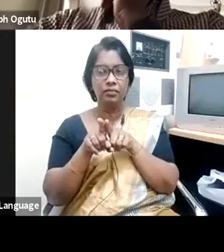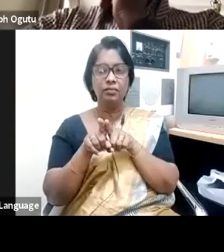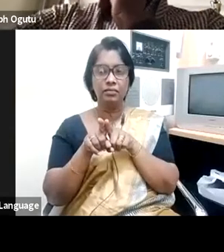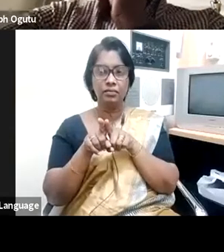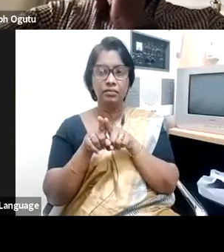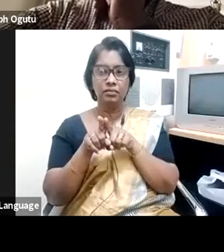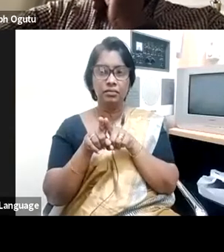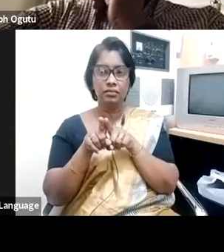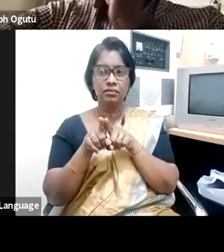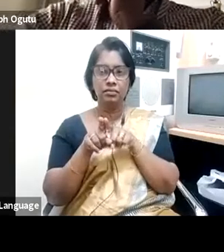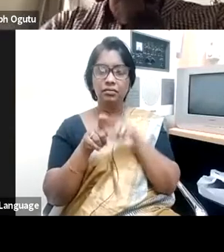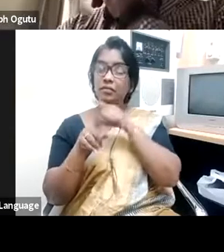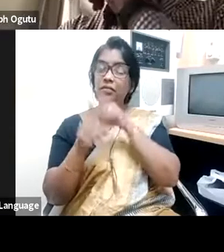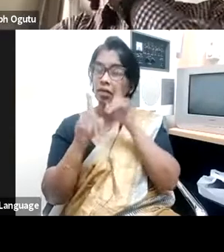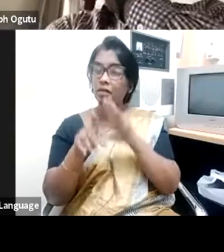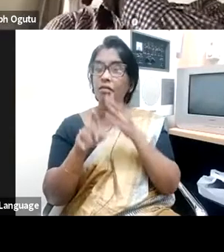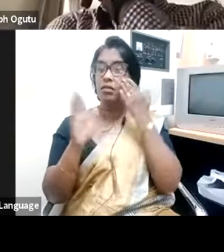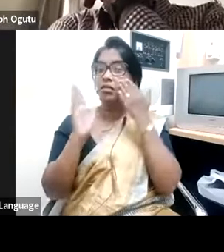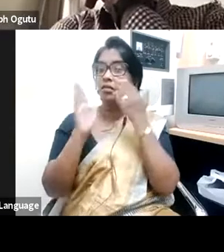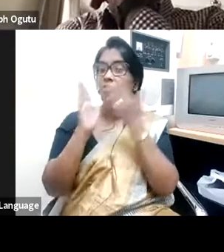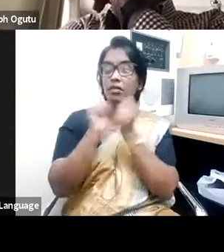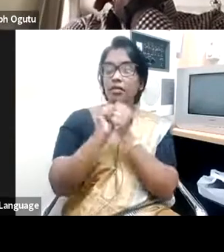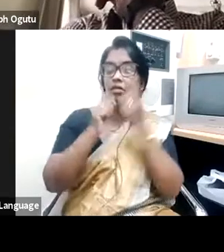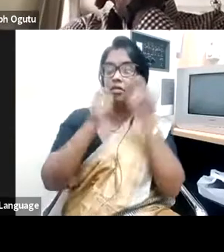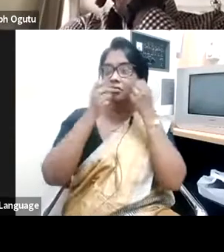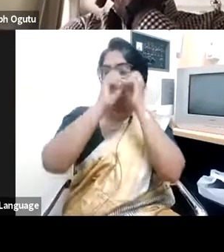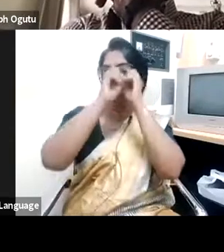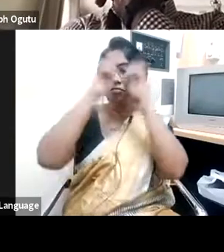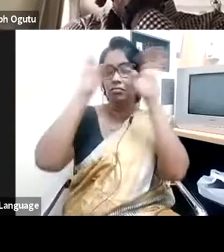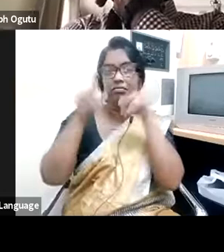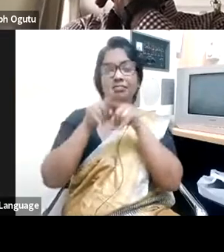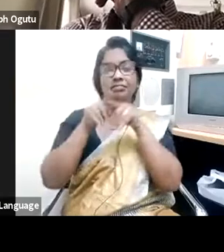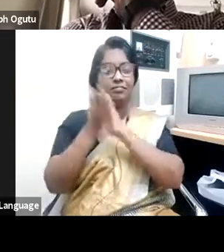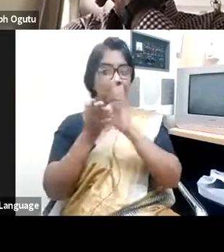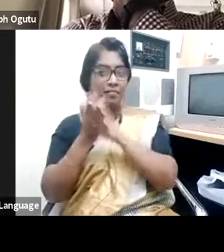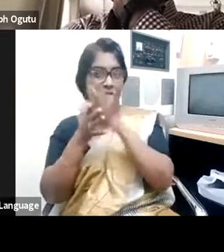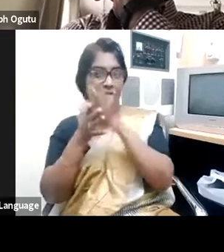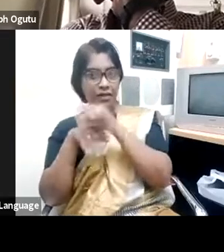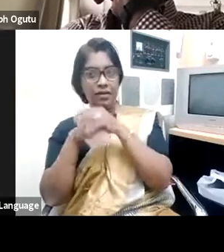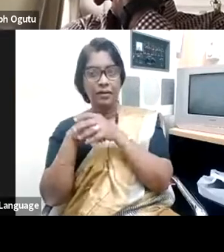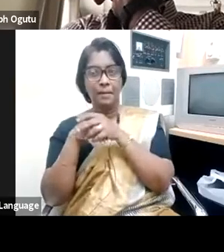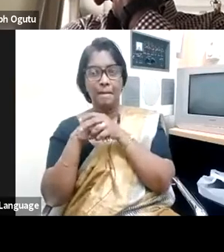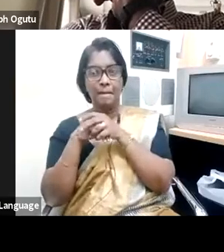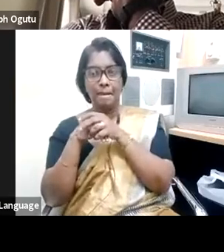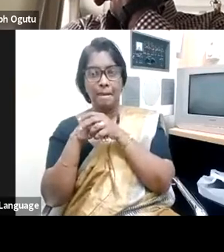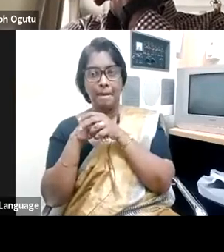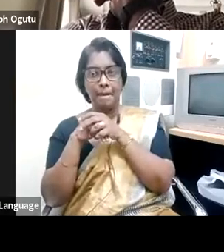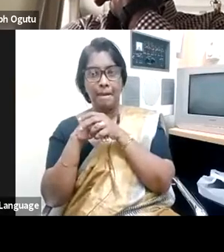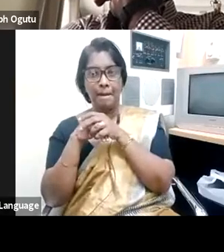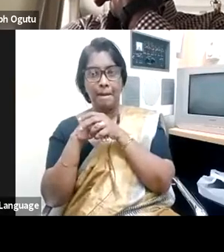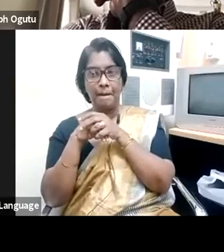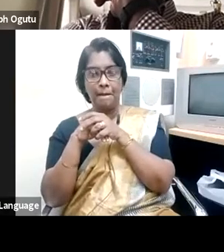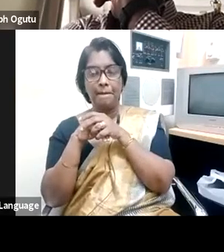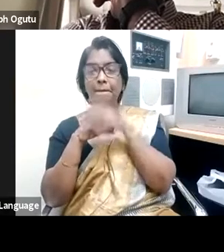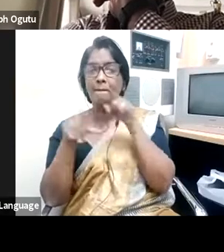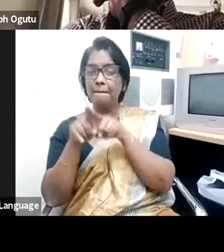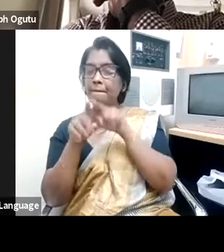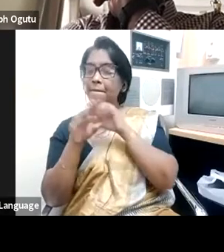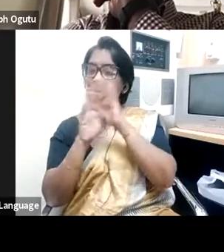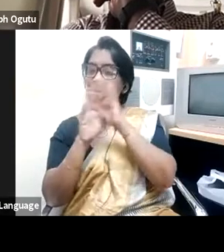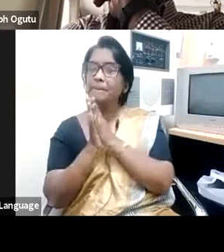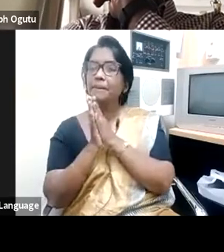of this, I feel, and really, make all of that, enable all of that, we will